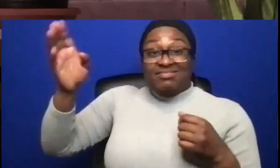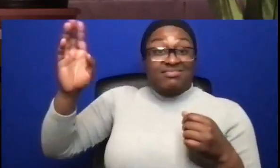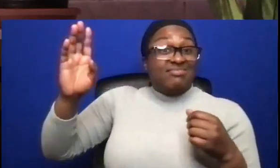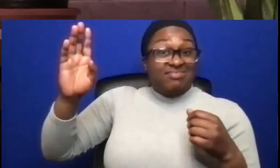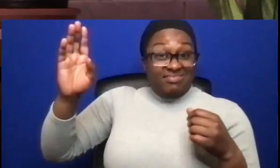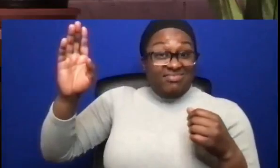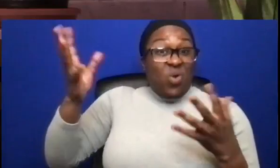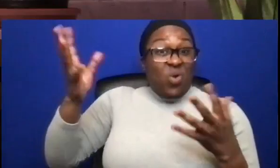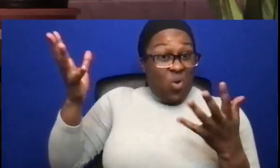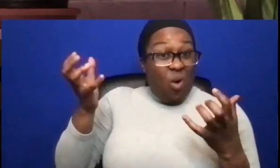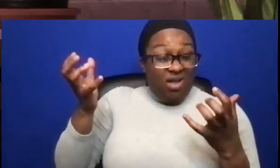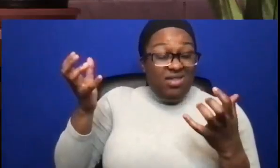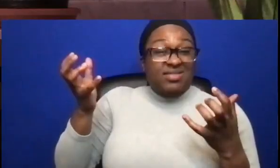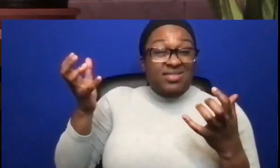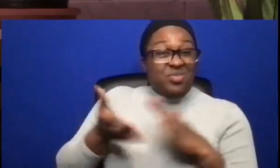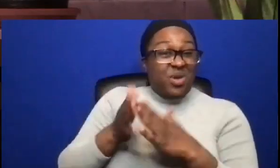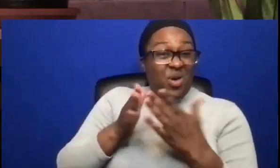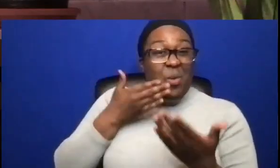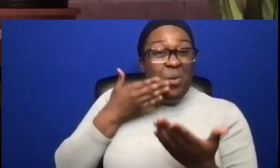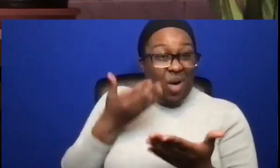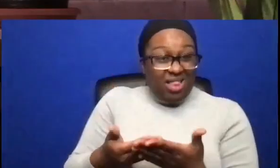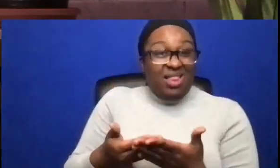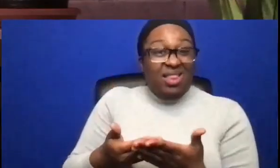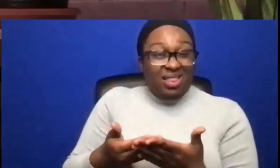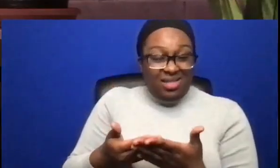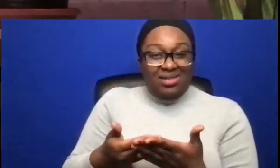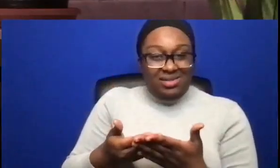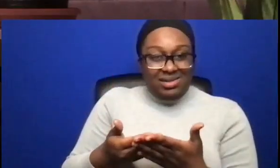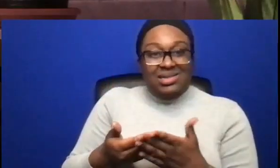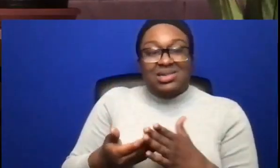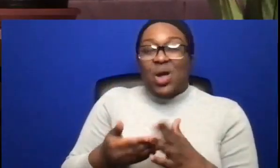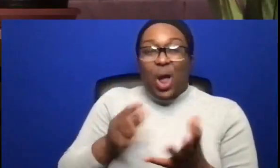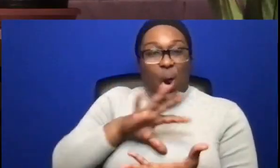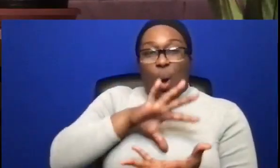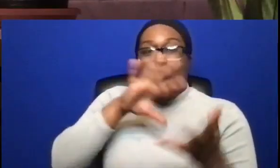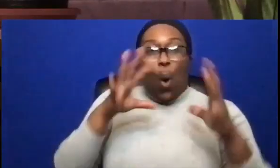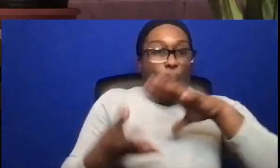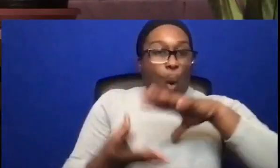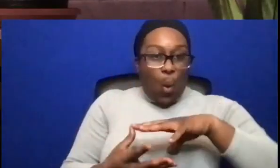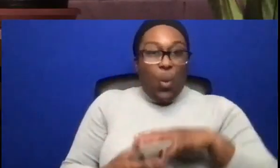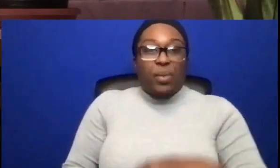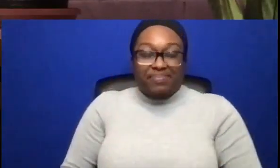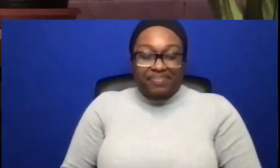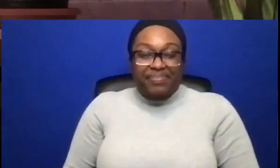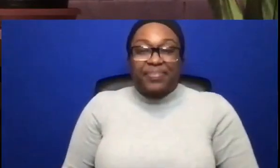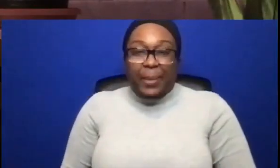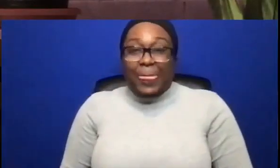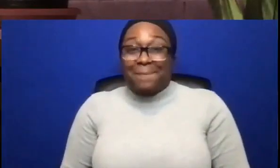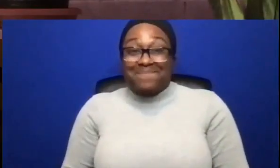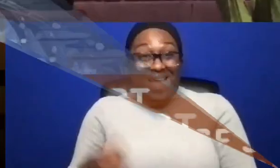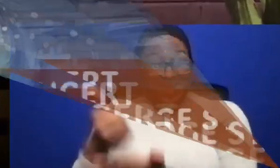to be made well and to be made whole. Amen.